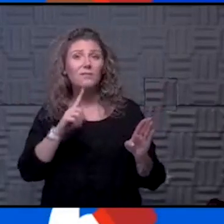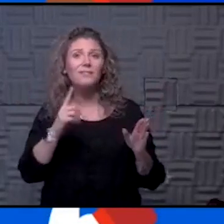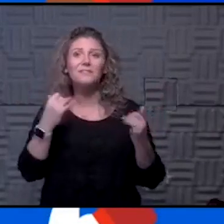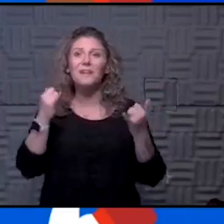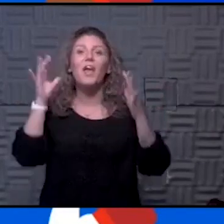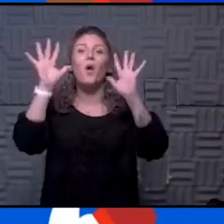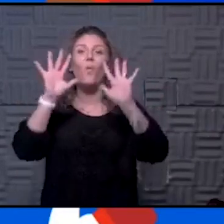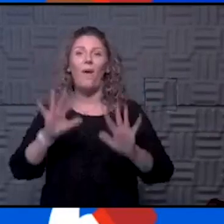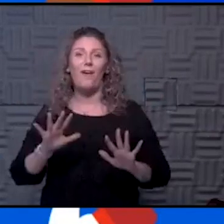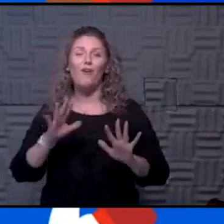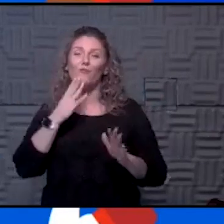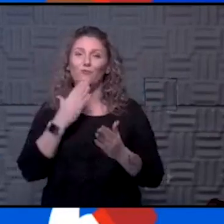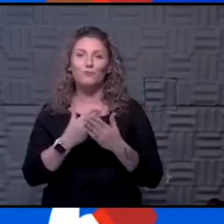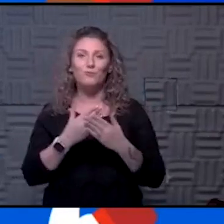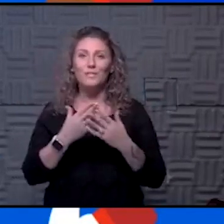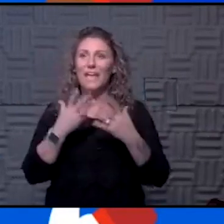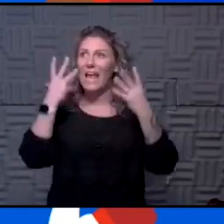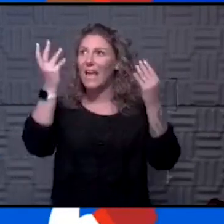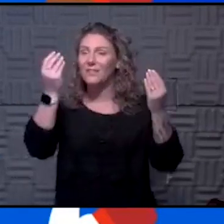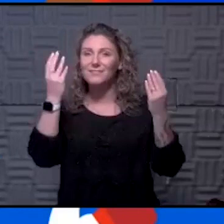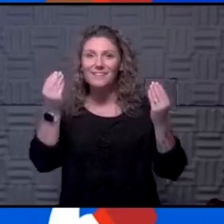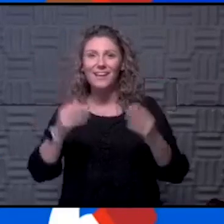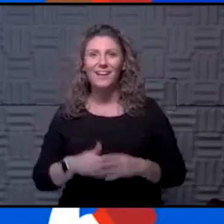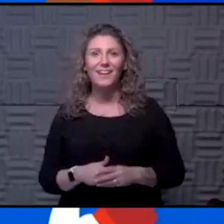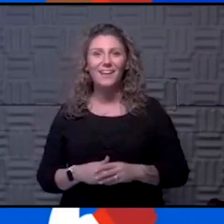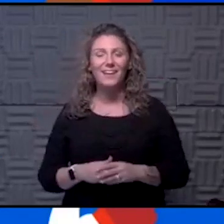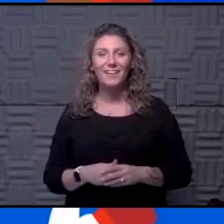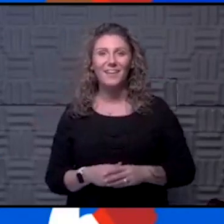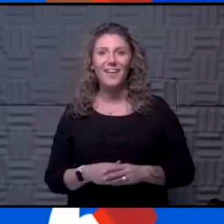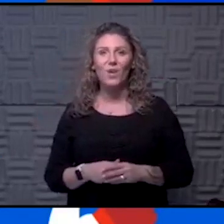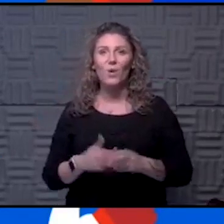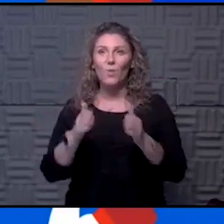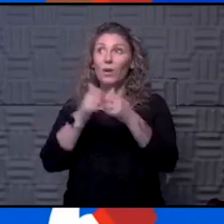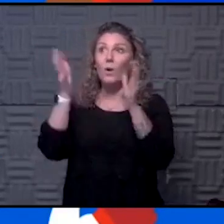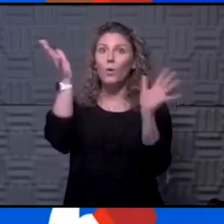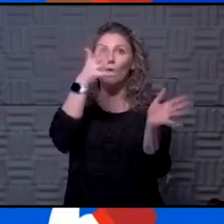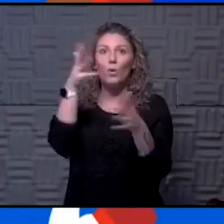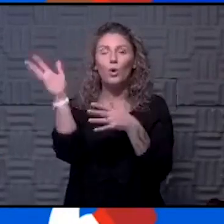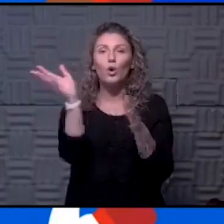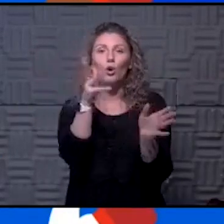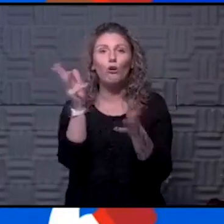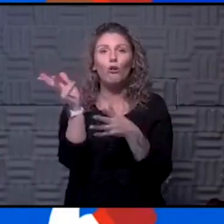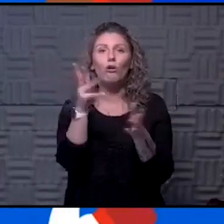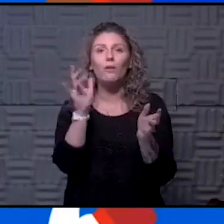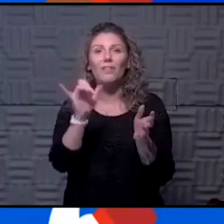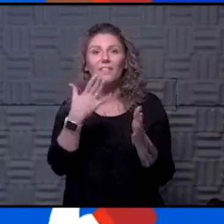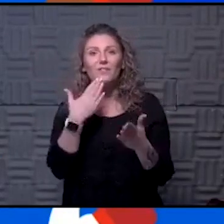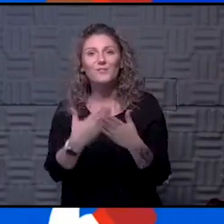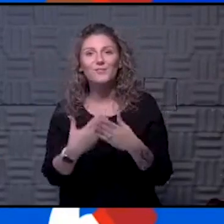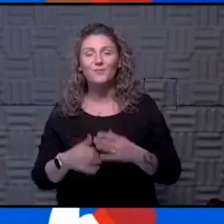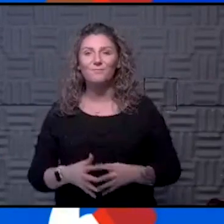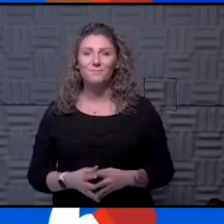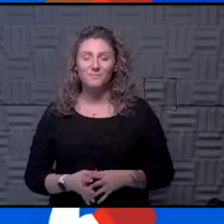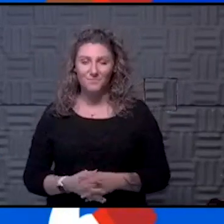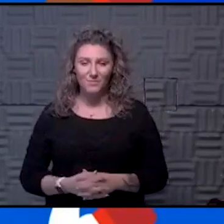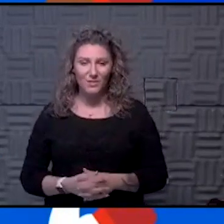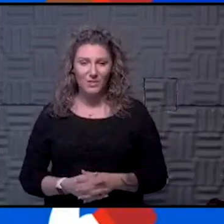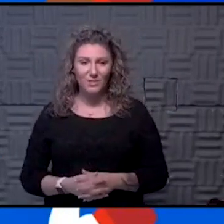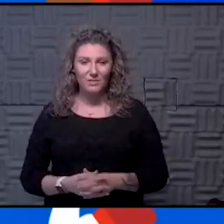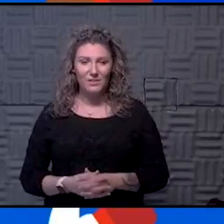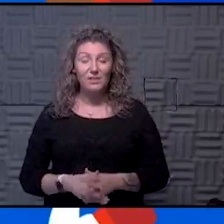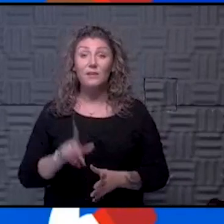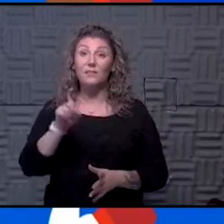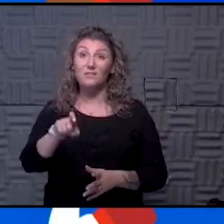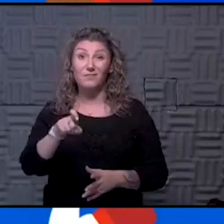friend. Being outdoor with ventilation and air circulation, that's pretty good. And so we have to be